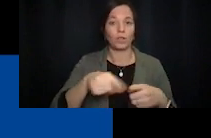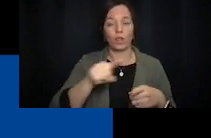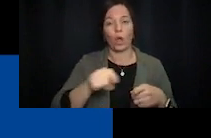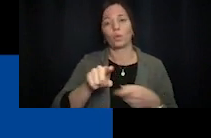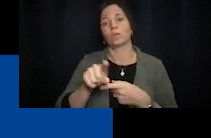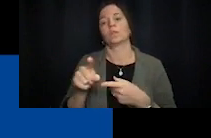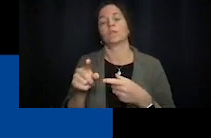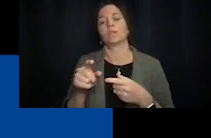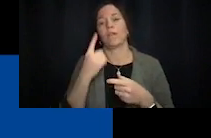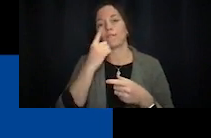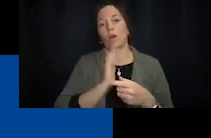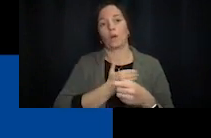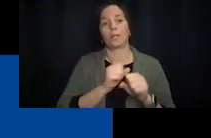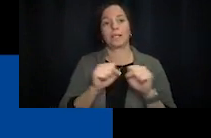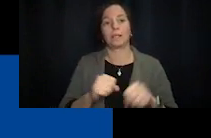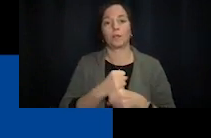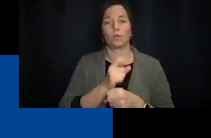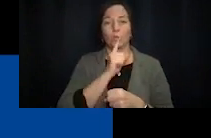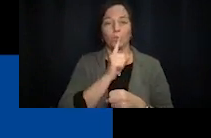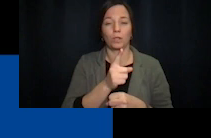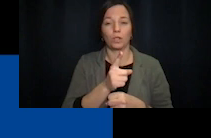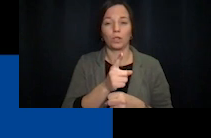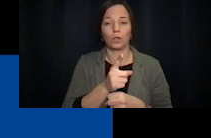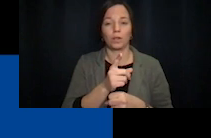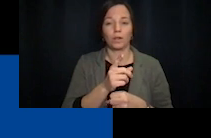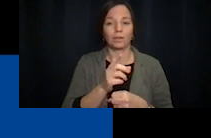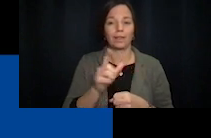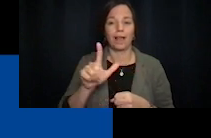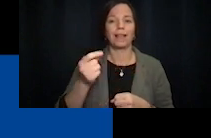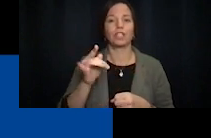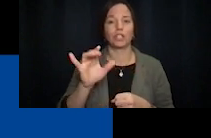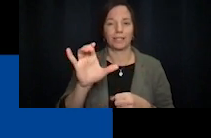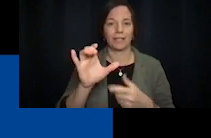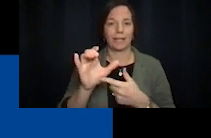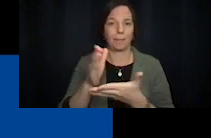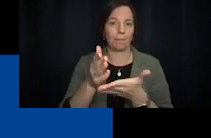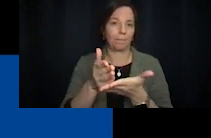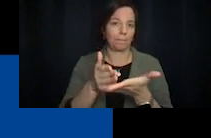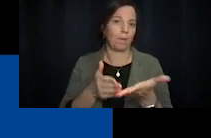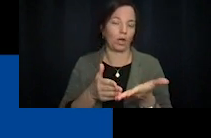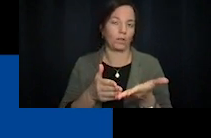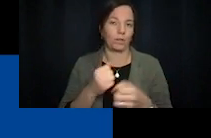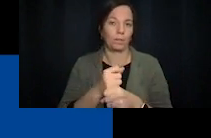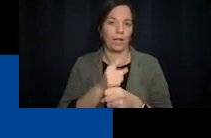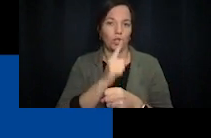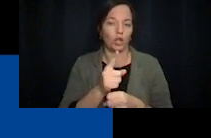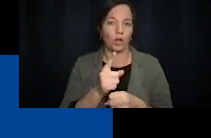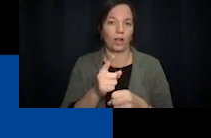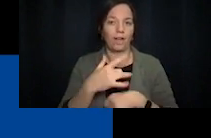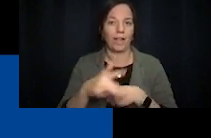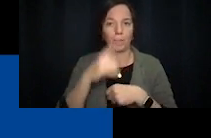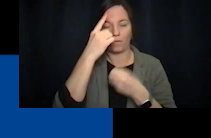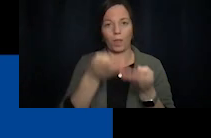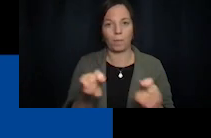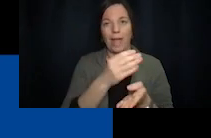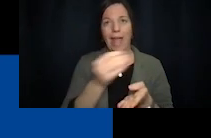so, you know, it's just really, really right now that logistics piece before those are made more public and considered